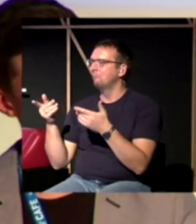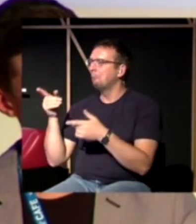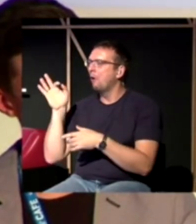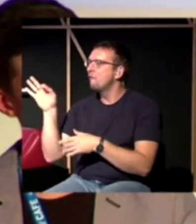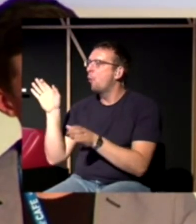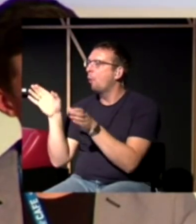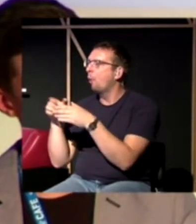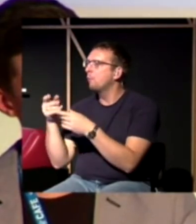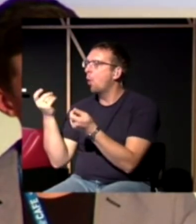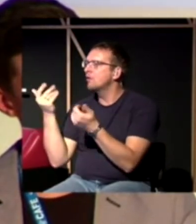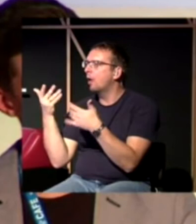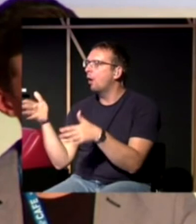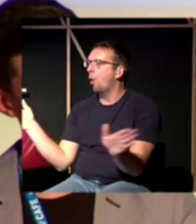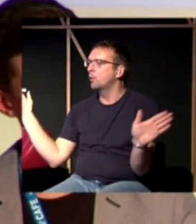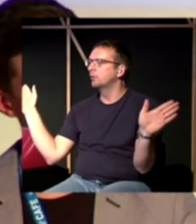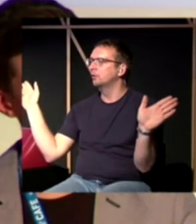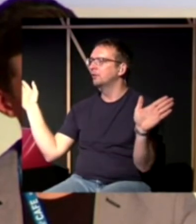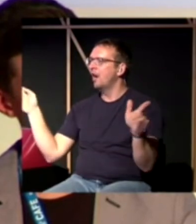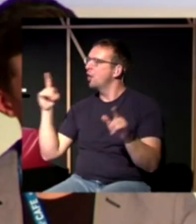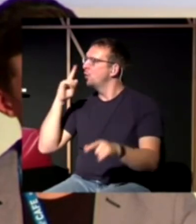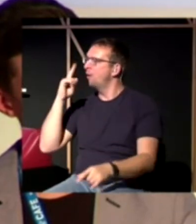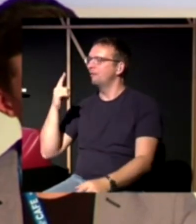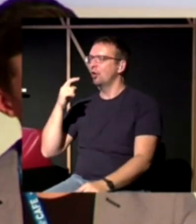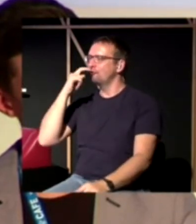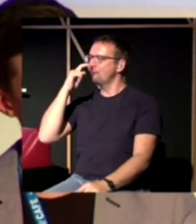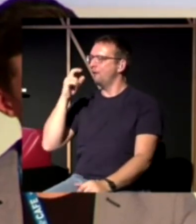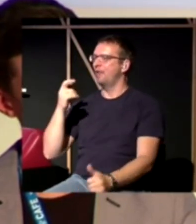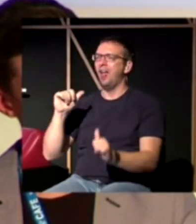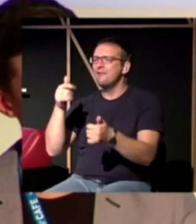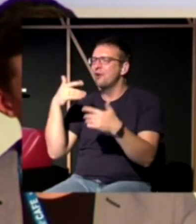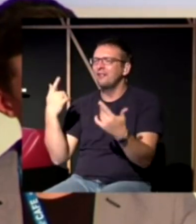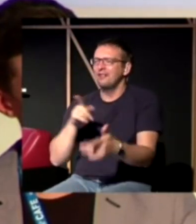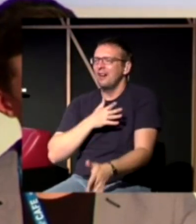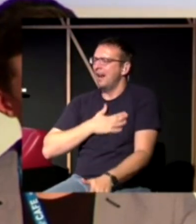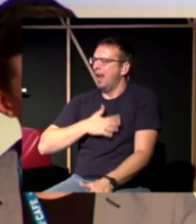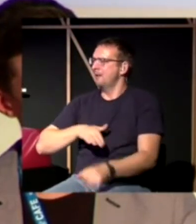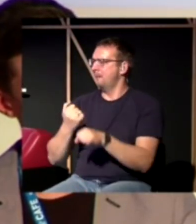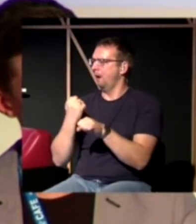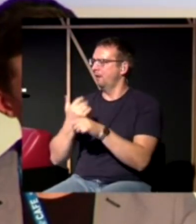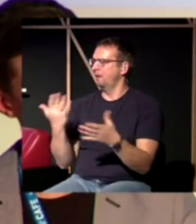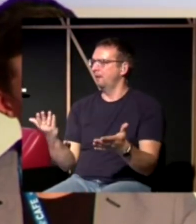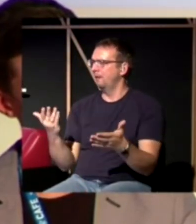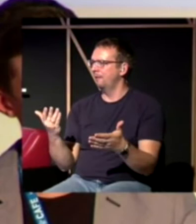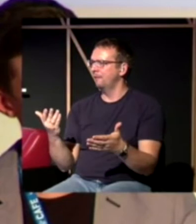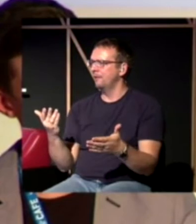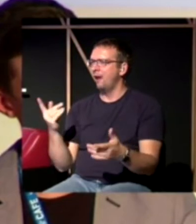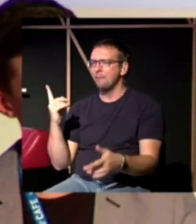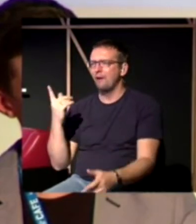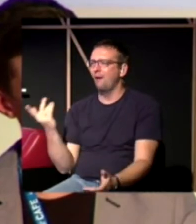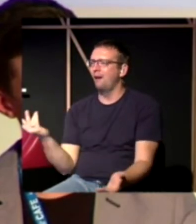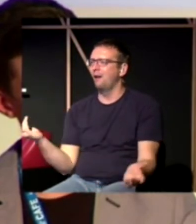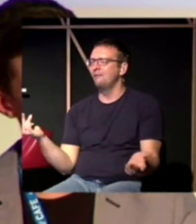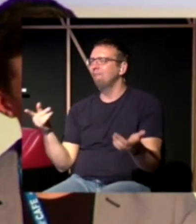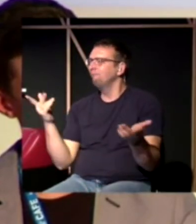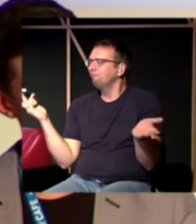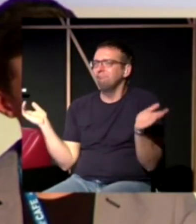there and give their all to this club. So when I hear a club say to me, maybe £3,000, £4,000, £5,000 is a bit expensive to start with, I shake